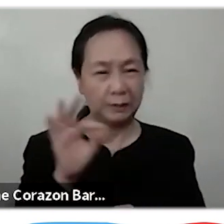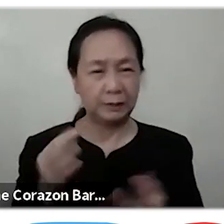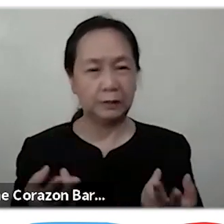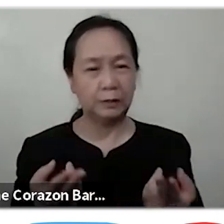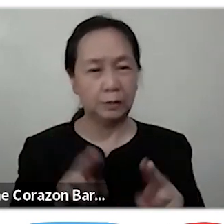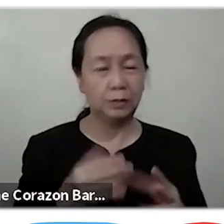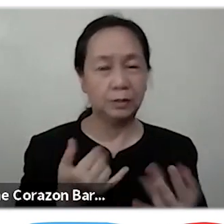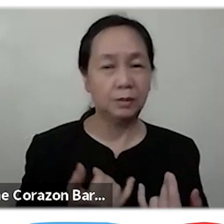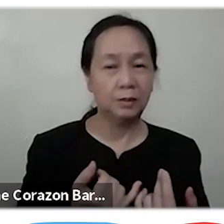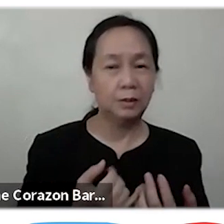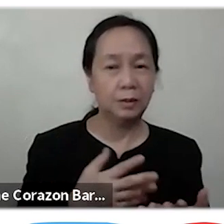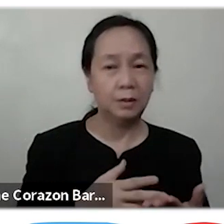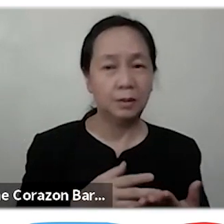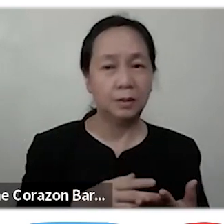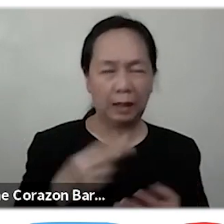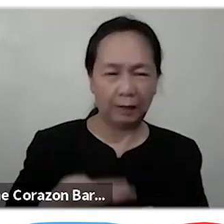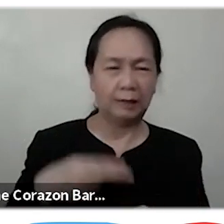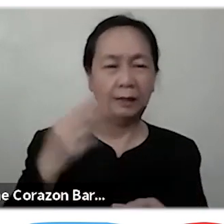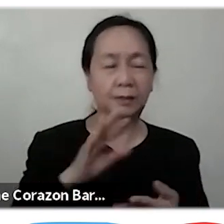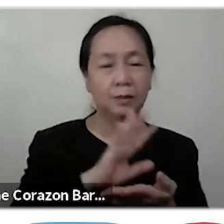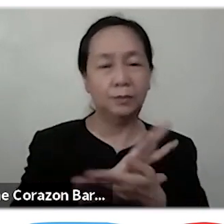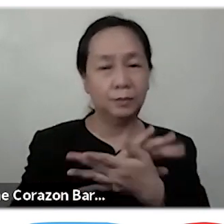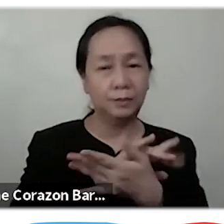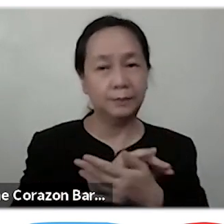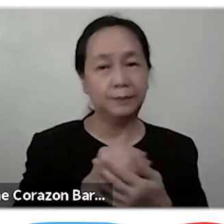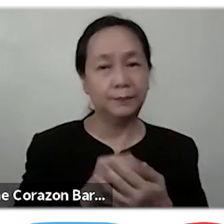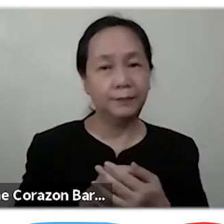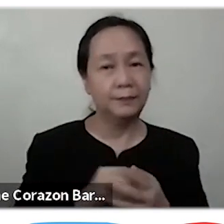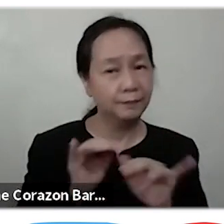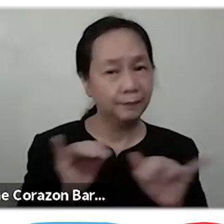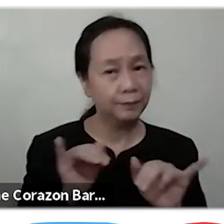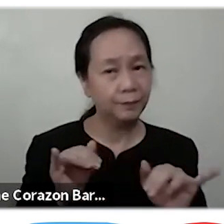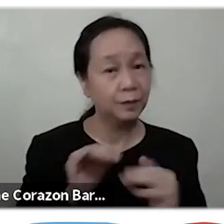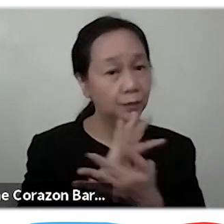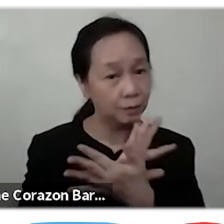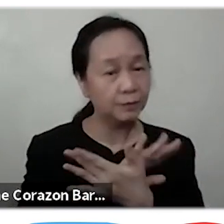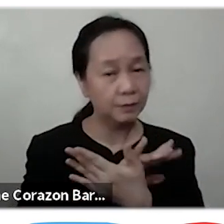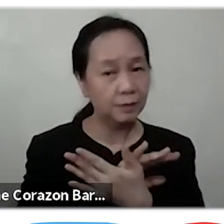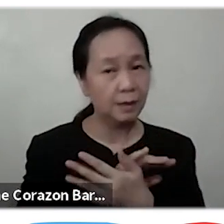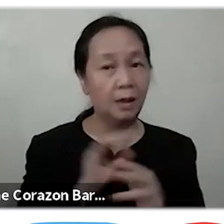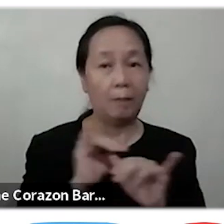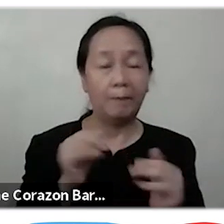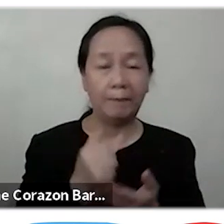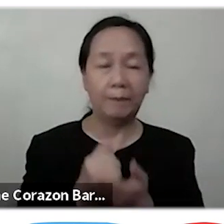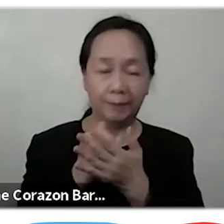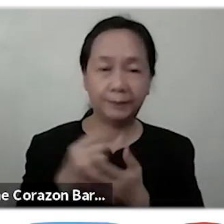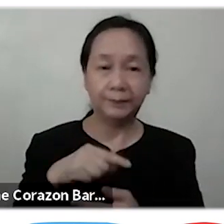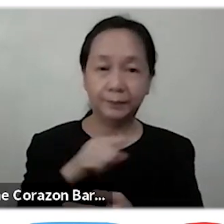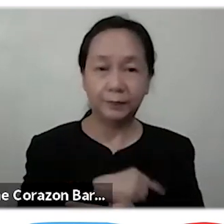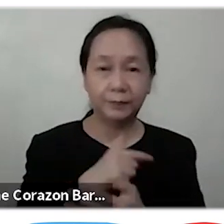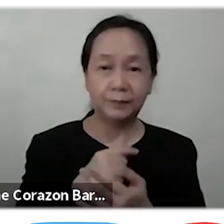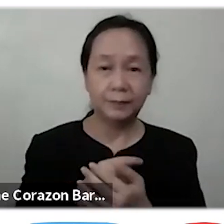the high-level launch event of COVID under 19. Similarly, COVID under 19 is also helping us to build